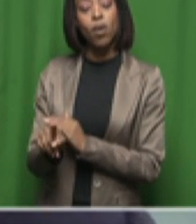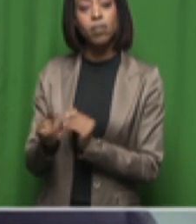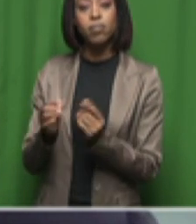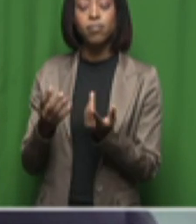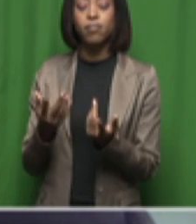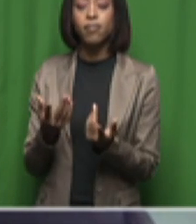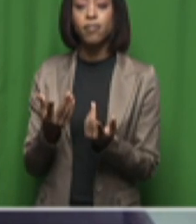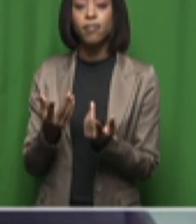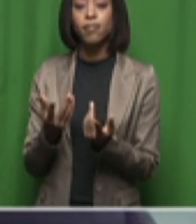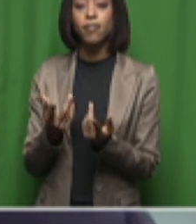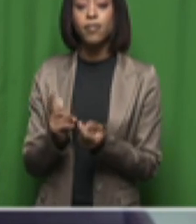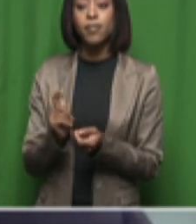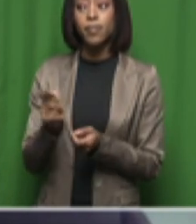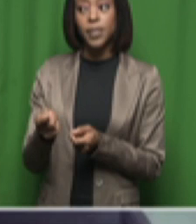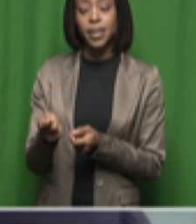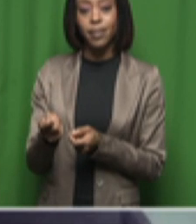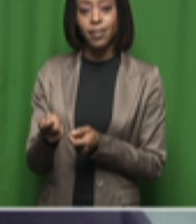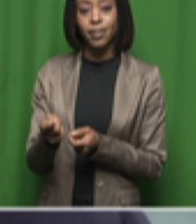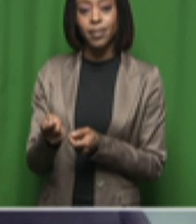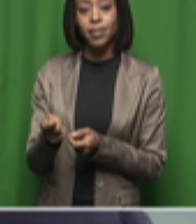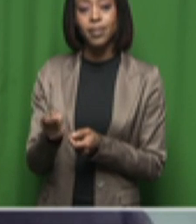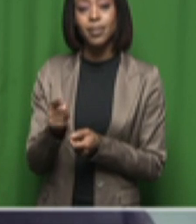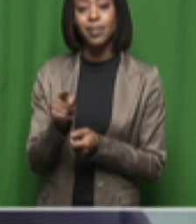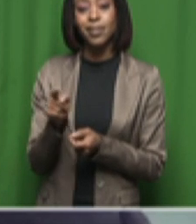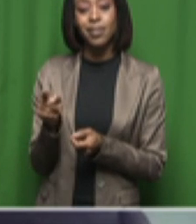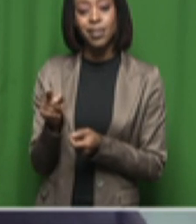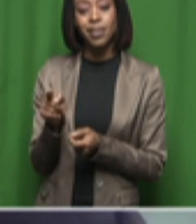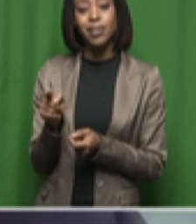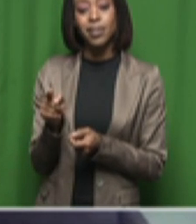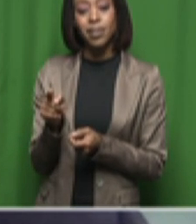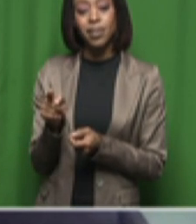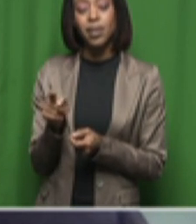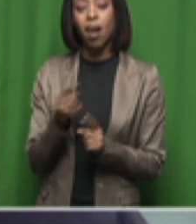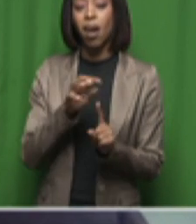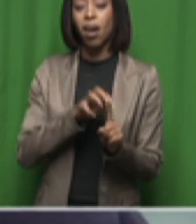from a pay point of view, they've largely been